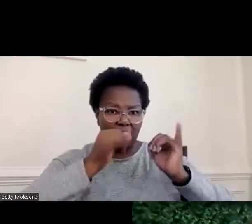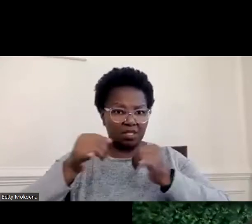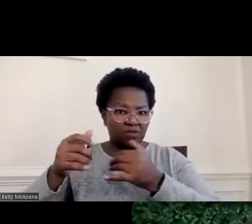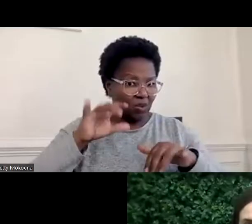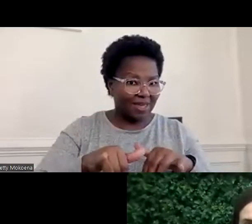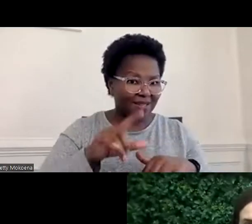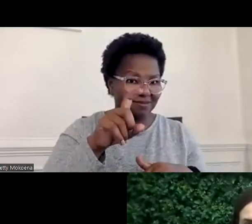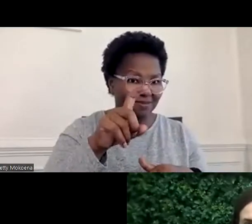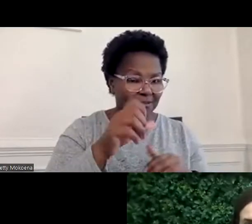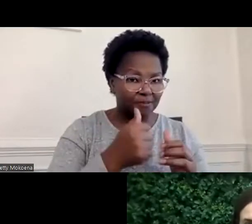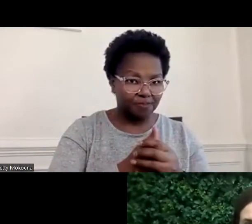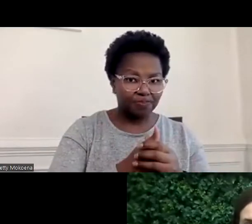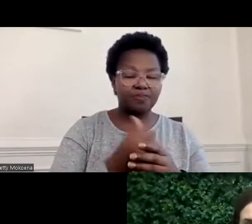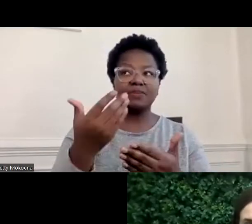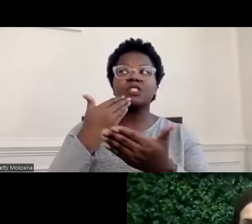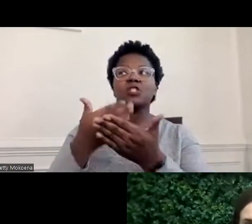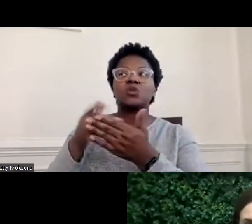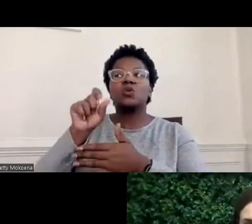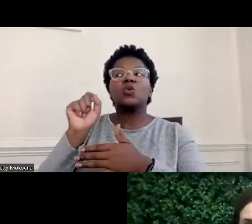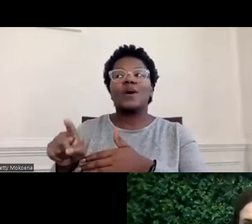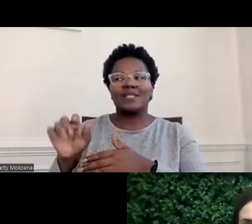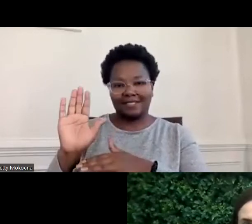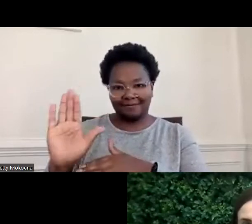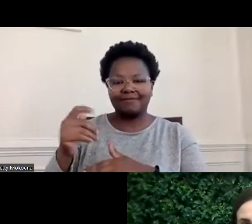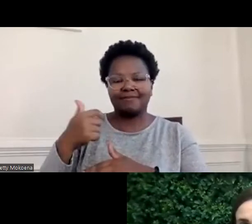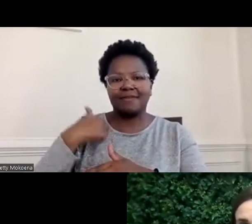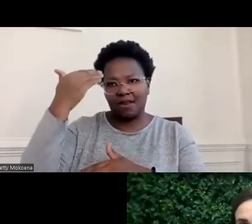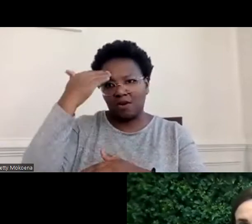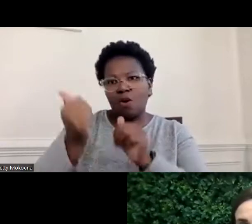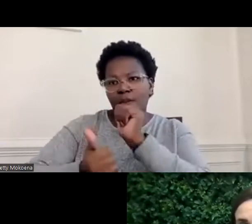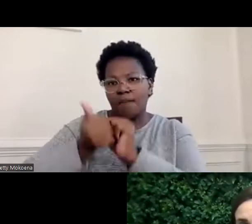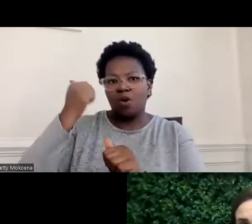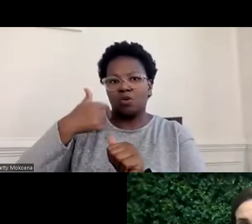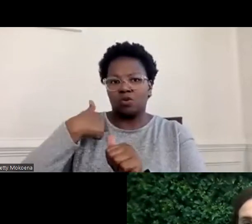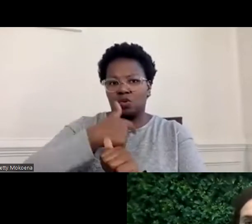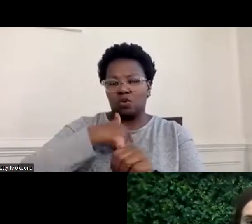like mine? Yes, that's a good question. I know we've mostly been focused on kind of